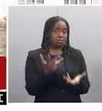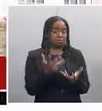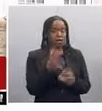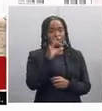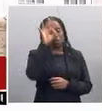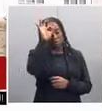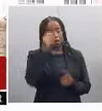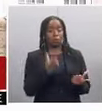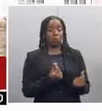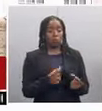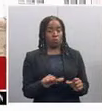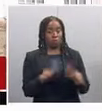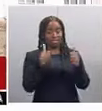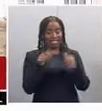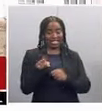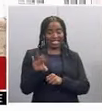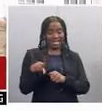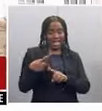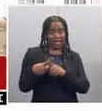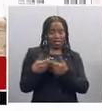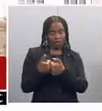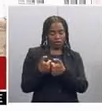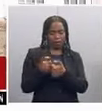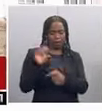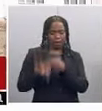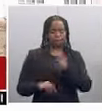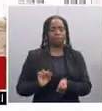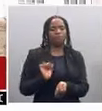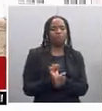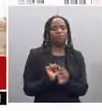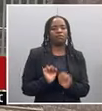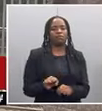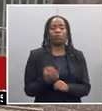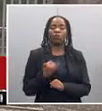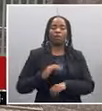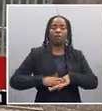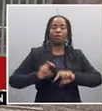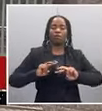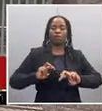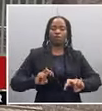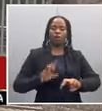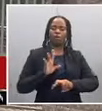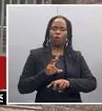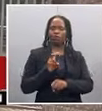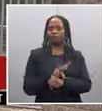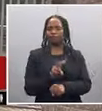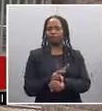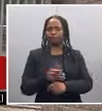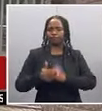did well by arresting the suspect as quick as possible, and we'll be monitoring the